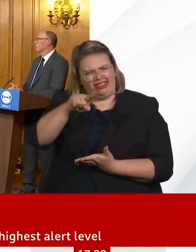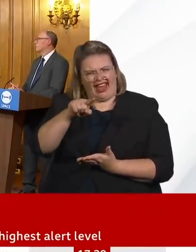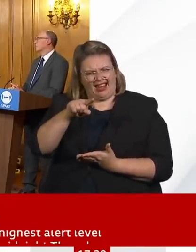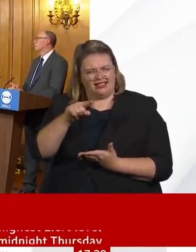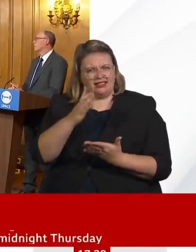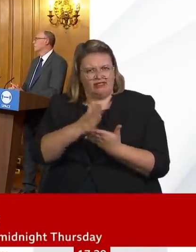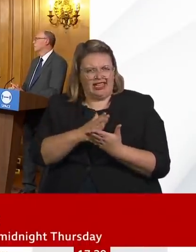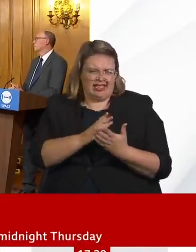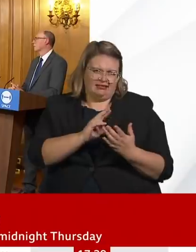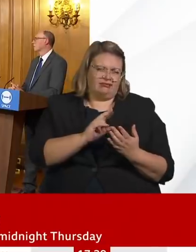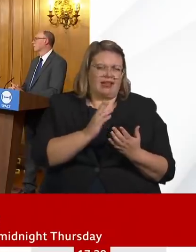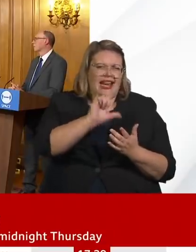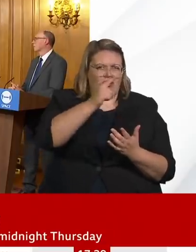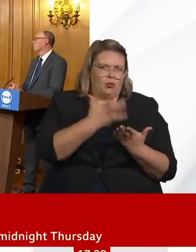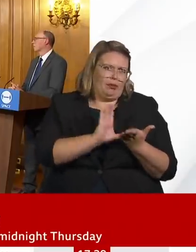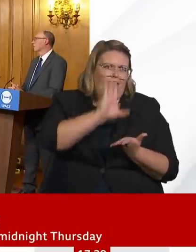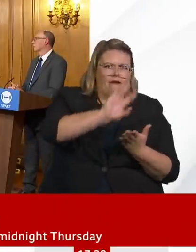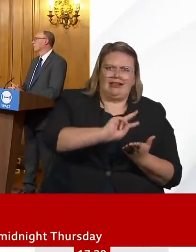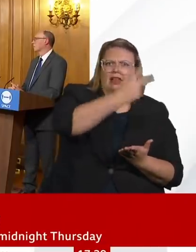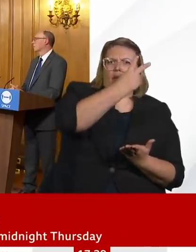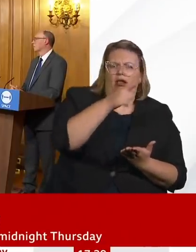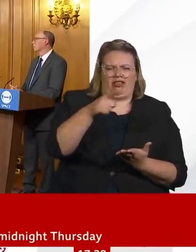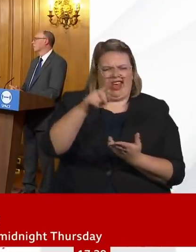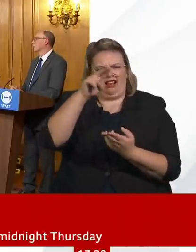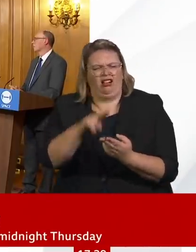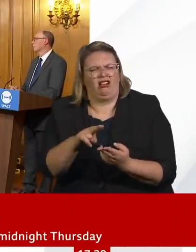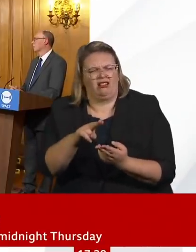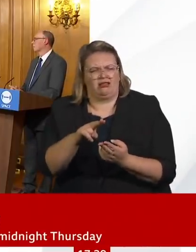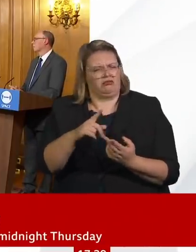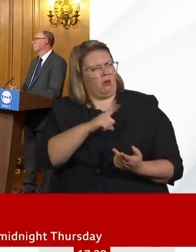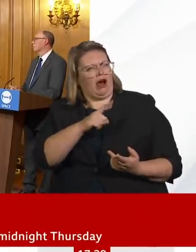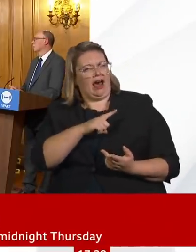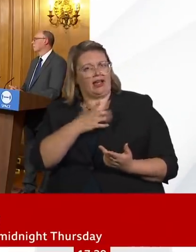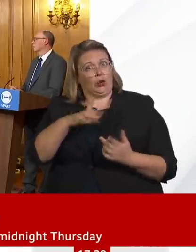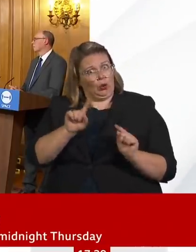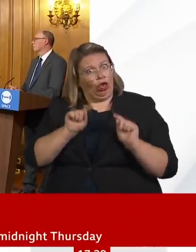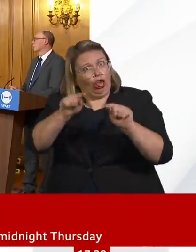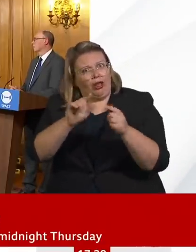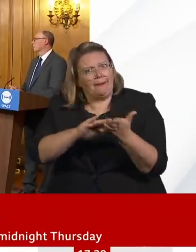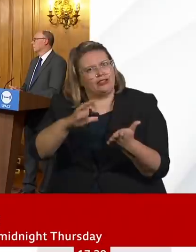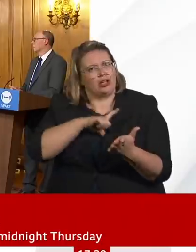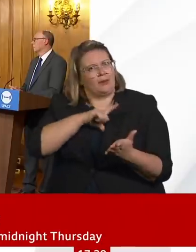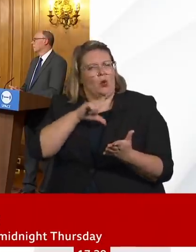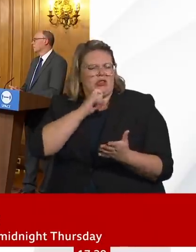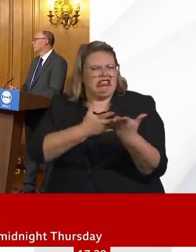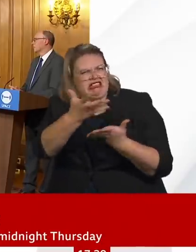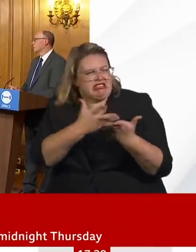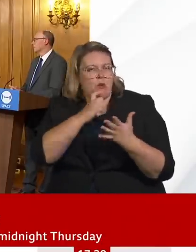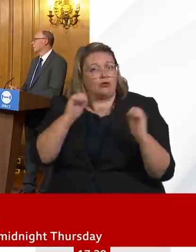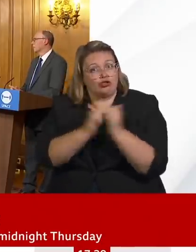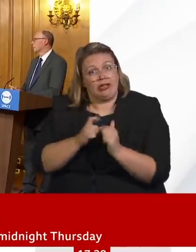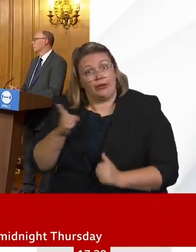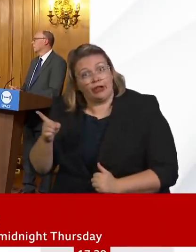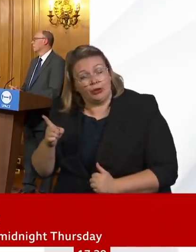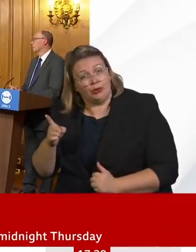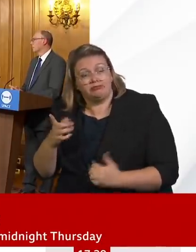should local authorities be penalised if they do not agree with the settlements offered? And one to Professor